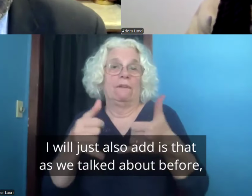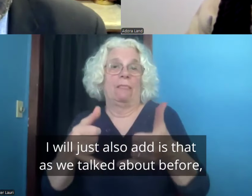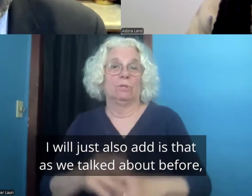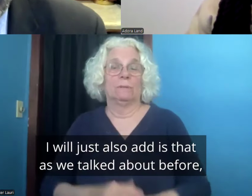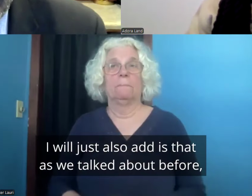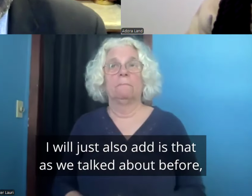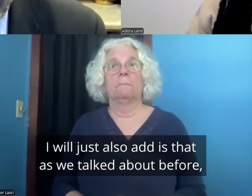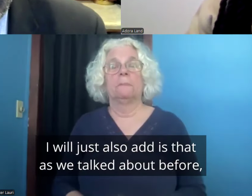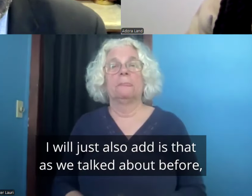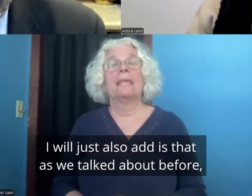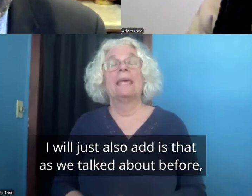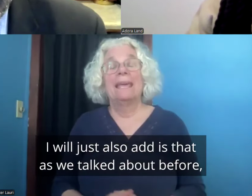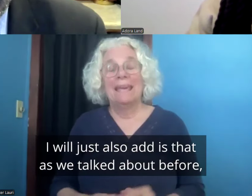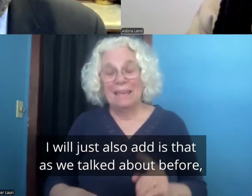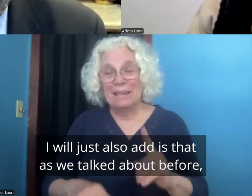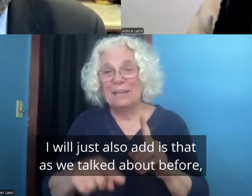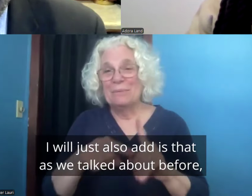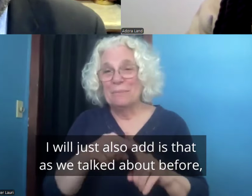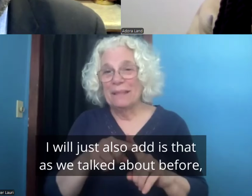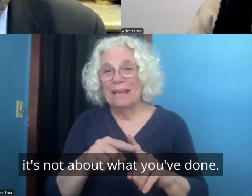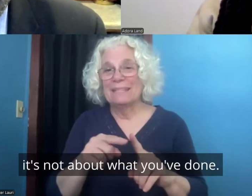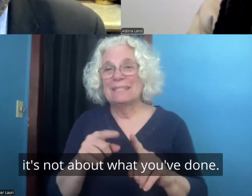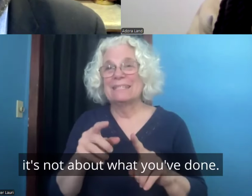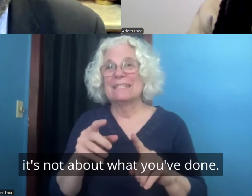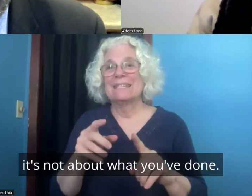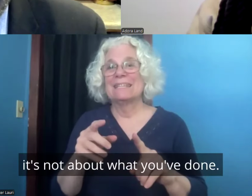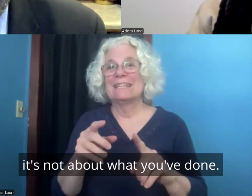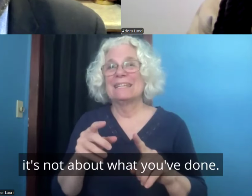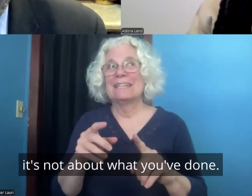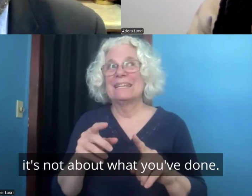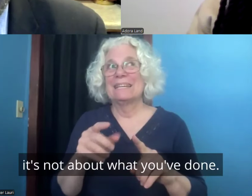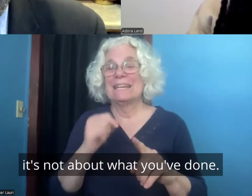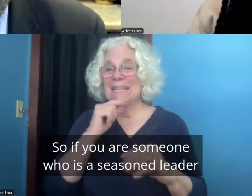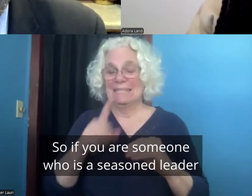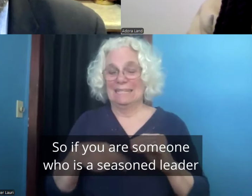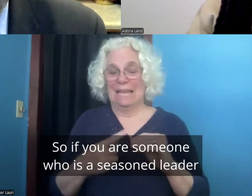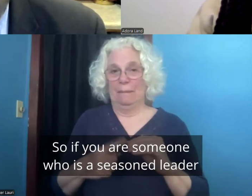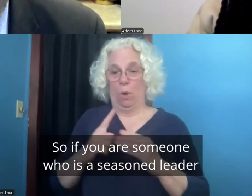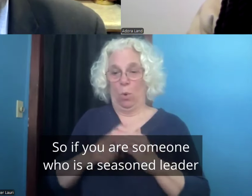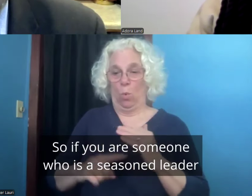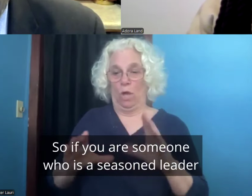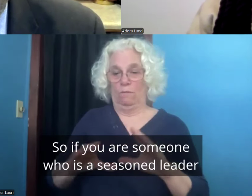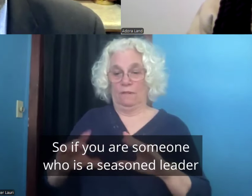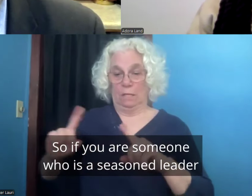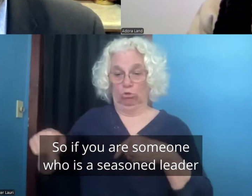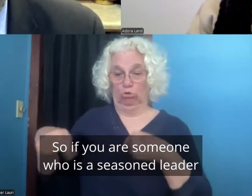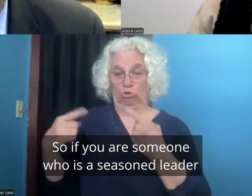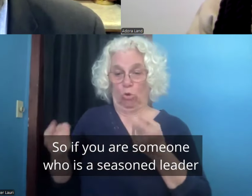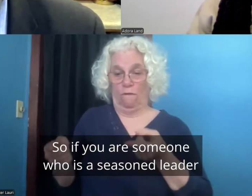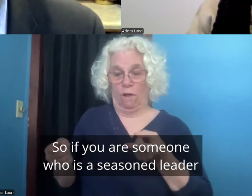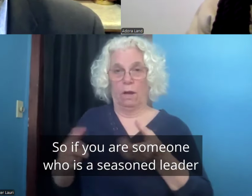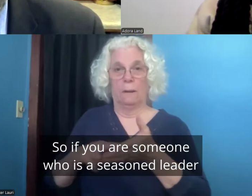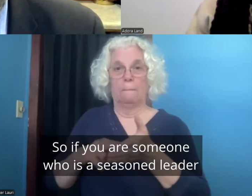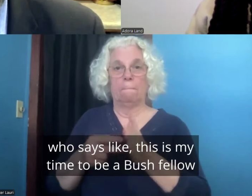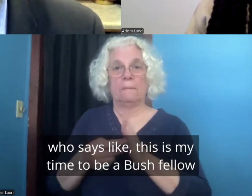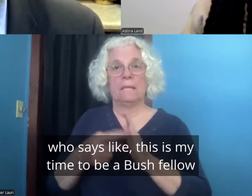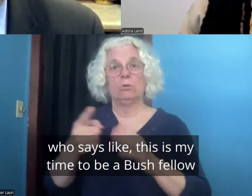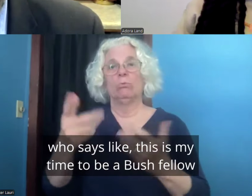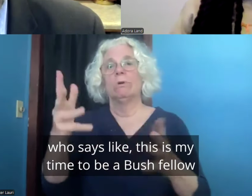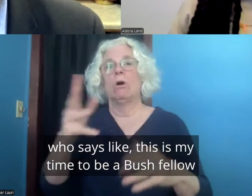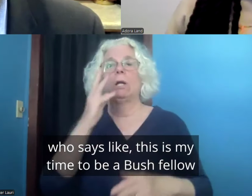add is that as we talked about before, it's not about what you've done. So if you are someone who is a seasoned leader